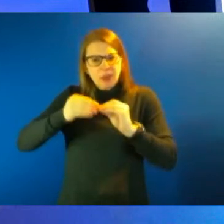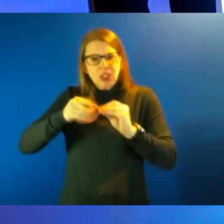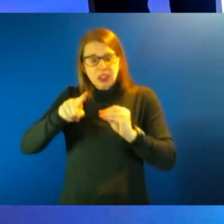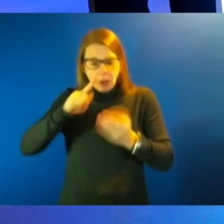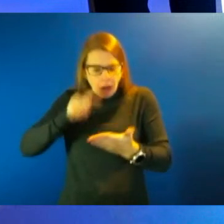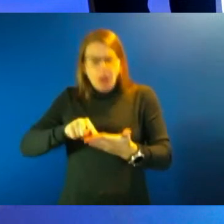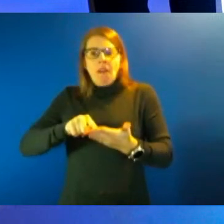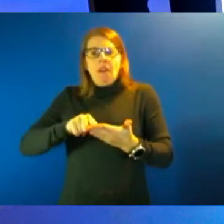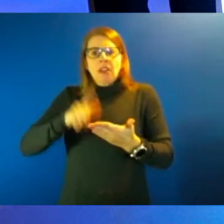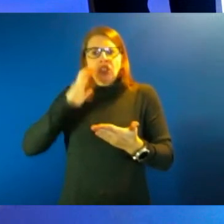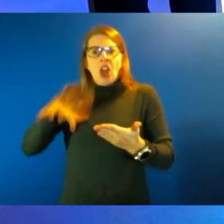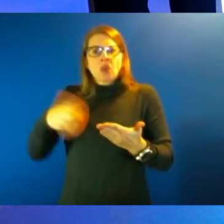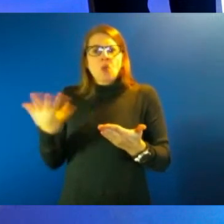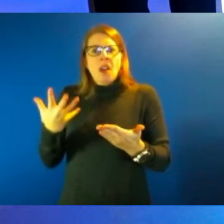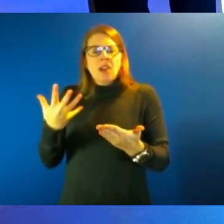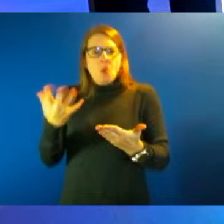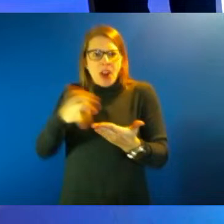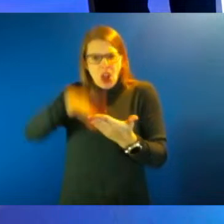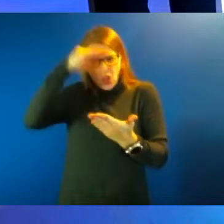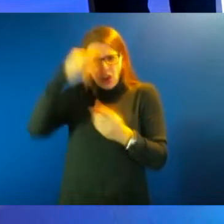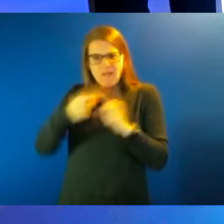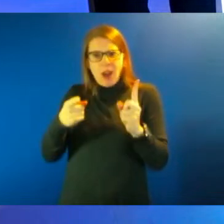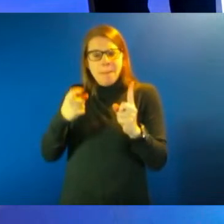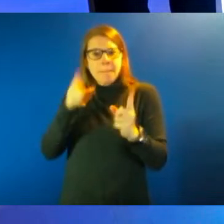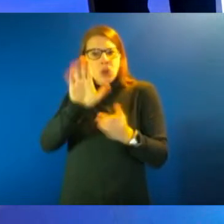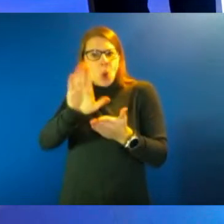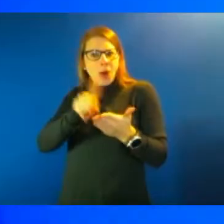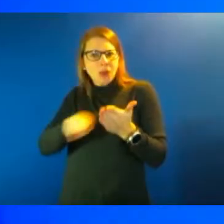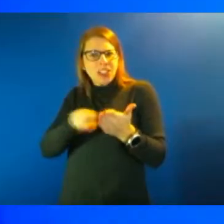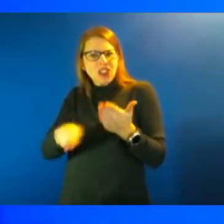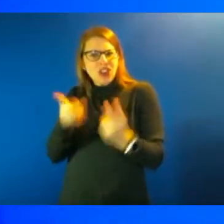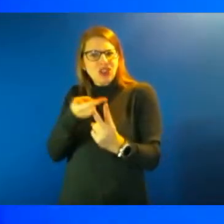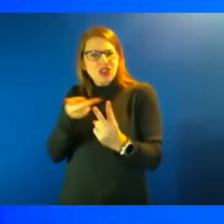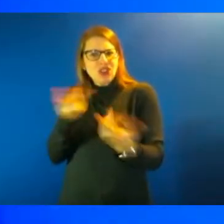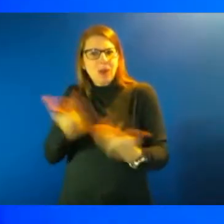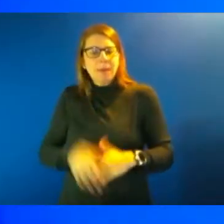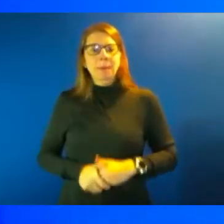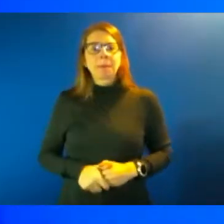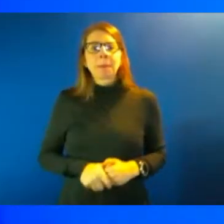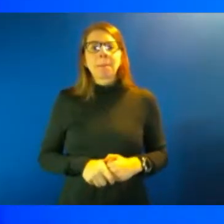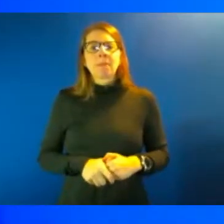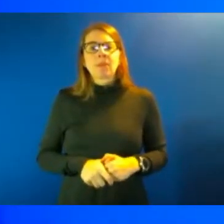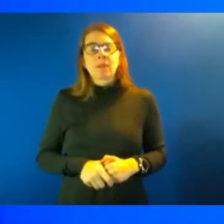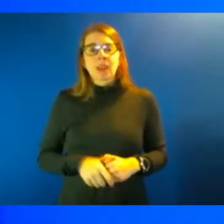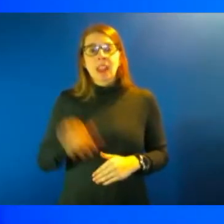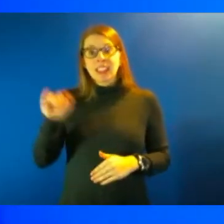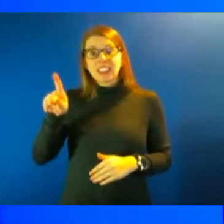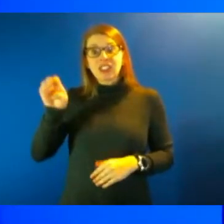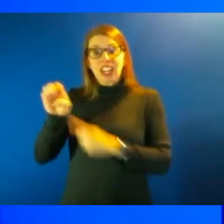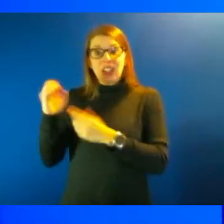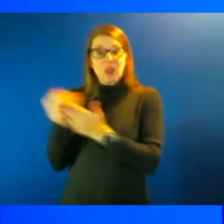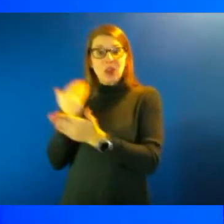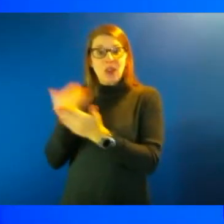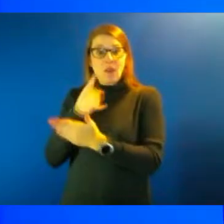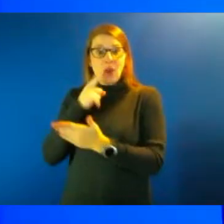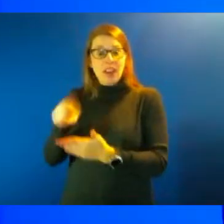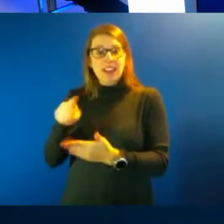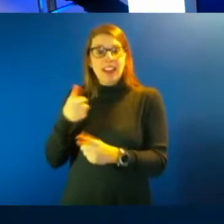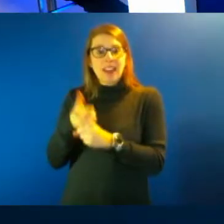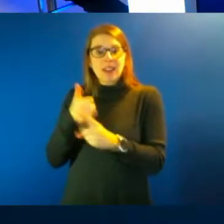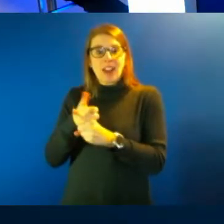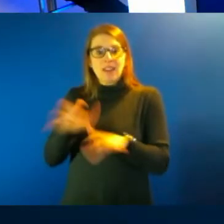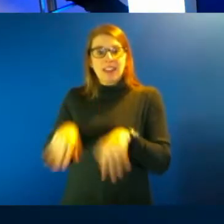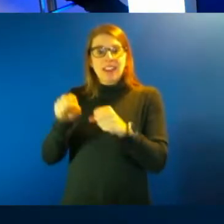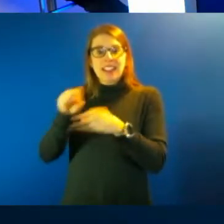us to take away from that research that you guys are doing? I will say Jake is relatively new to this. He's been doing this for this semester only